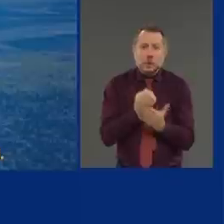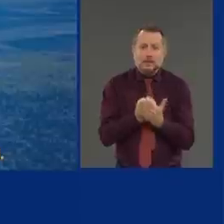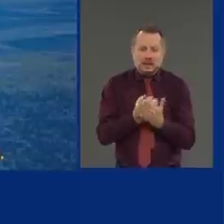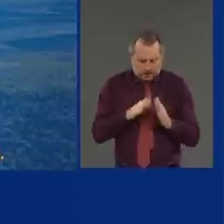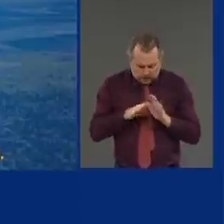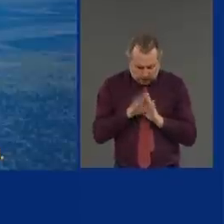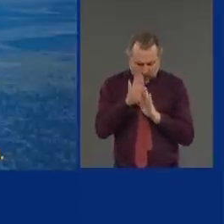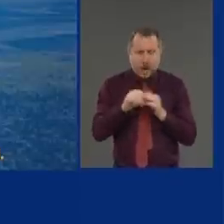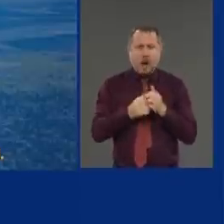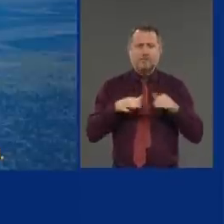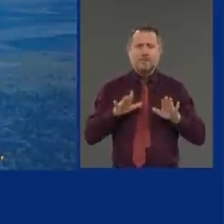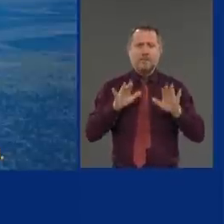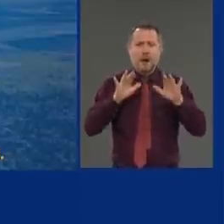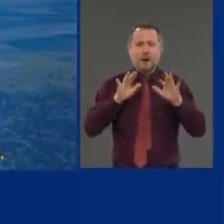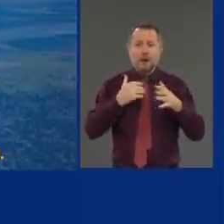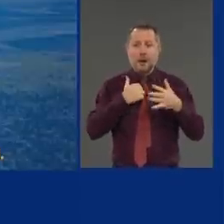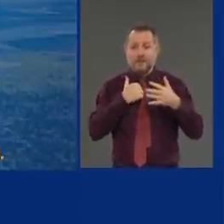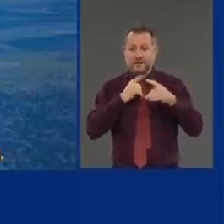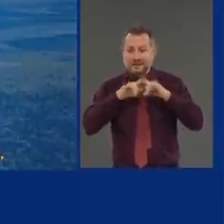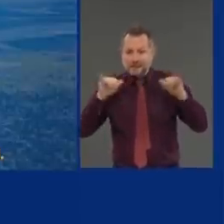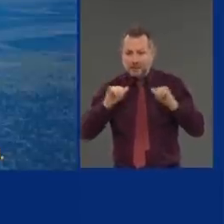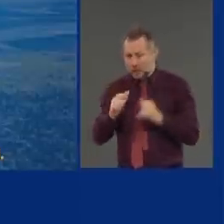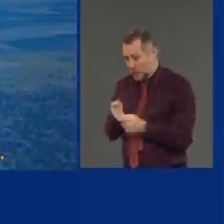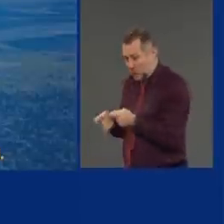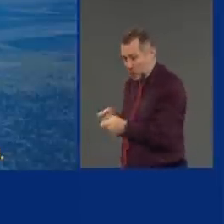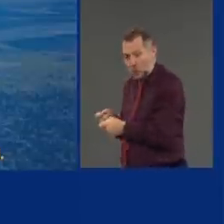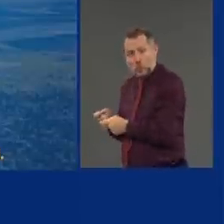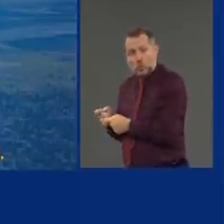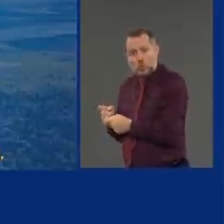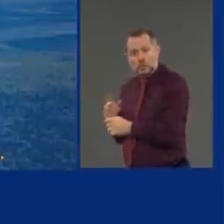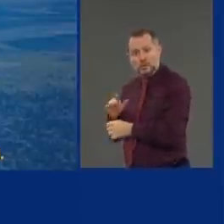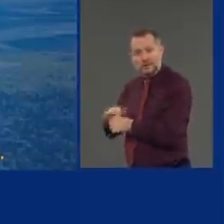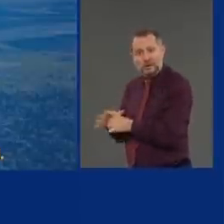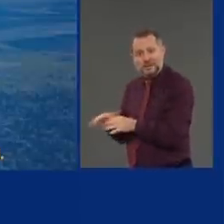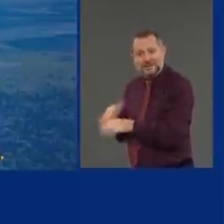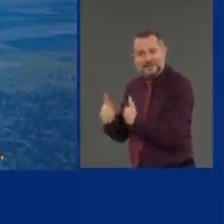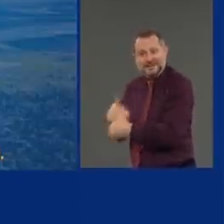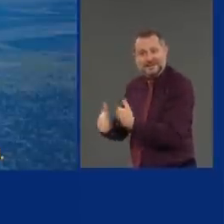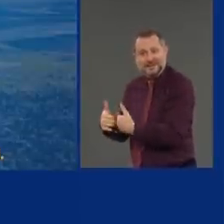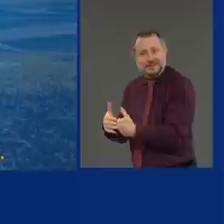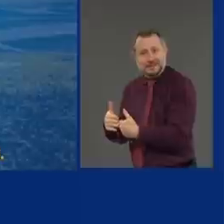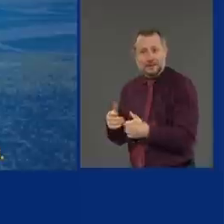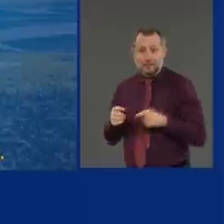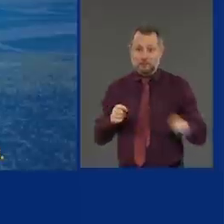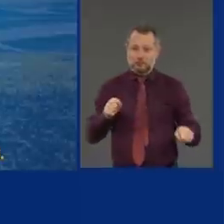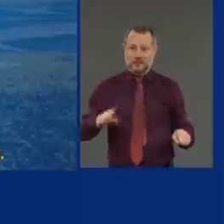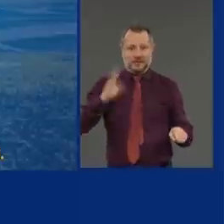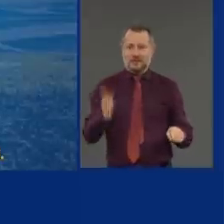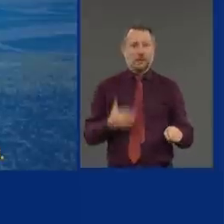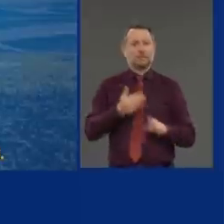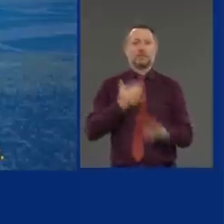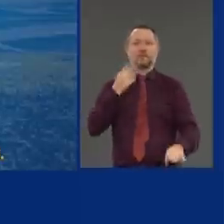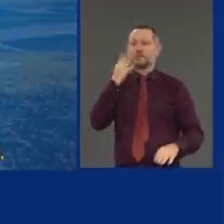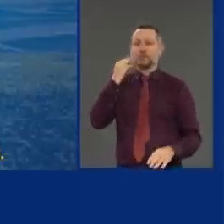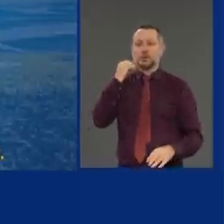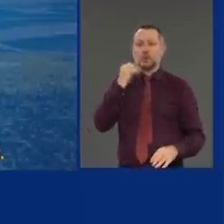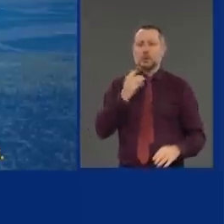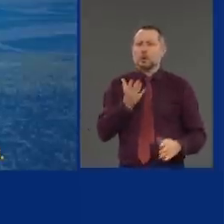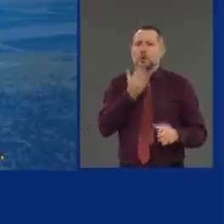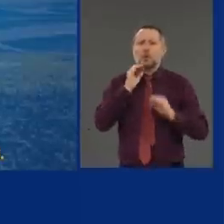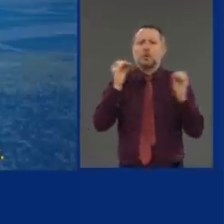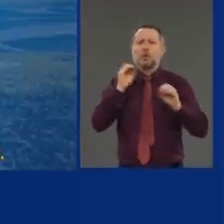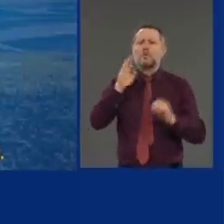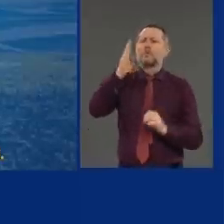at the same time? And all of this has never been done before. There's no blueprint, there's no book written on it, there's